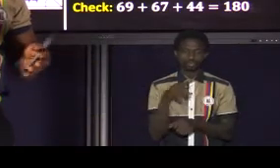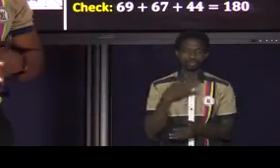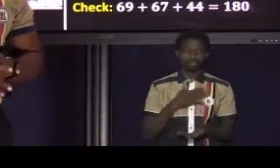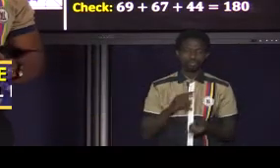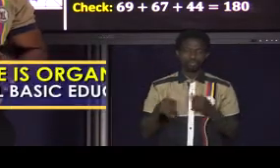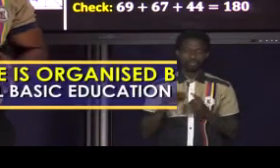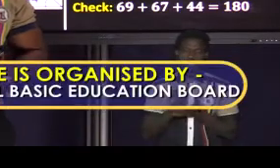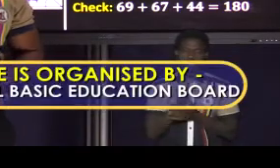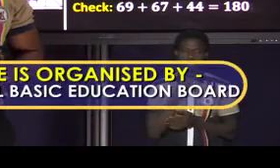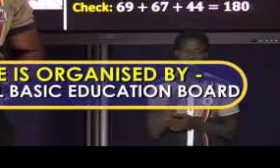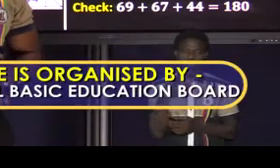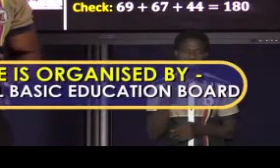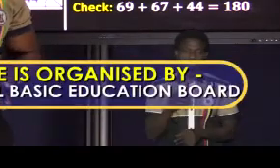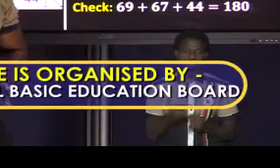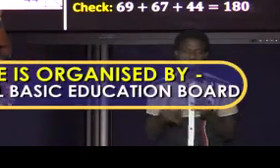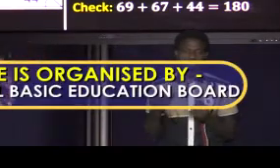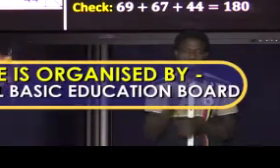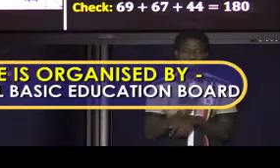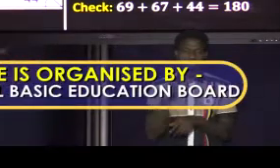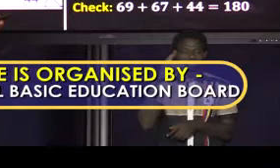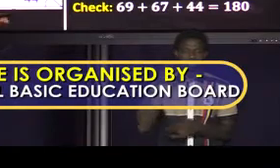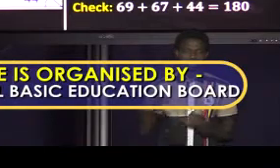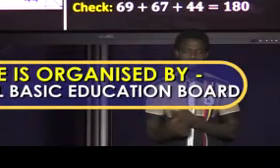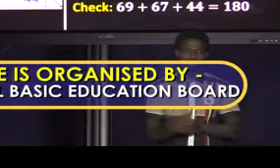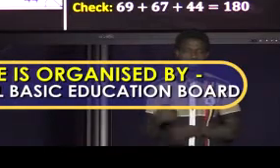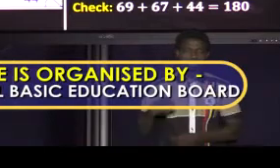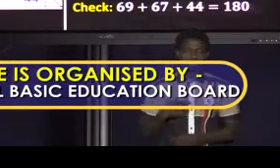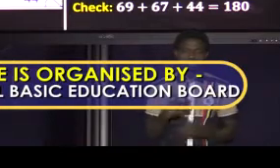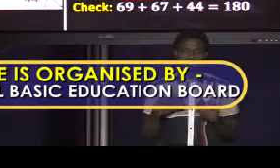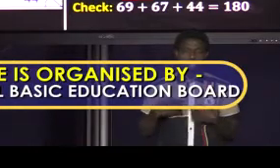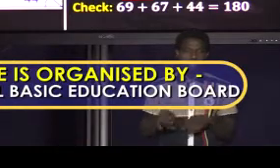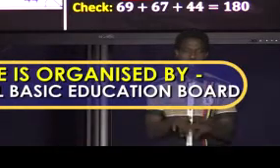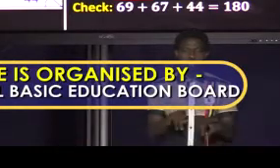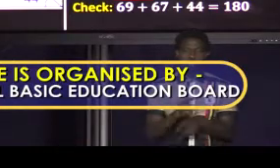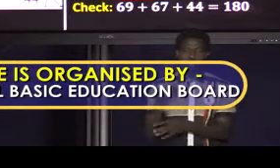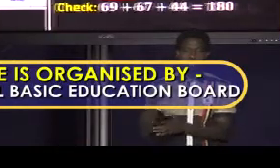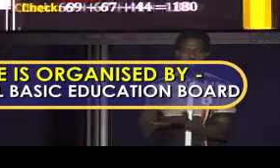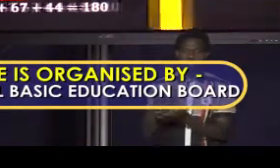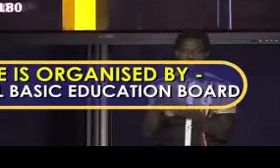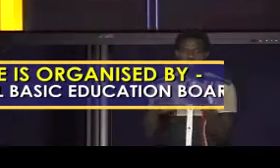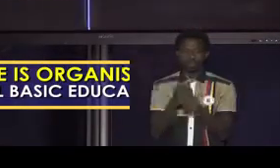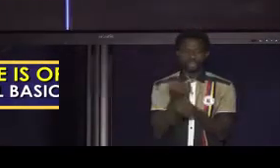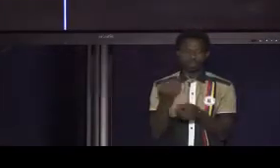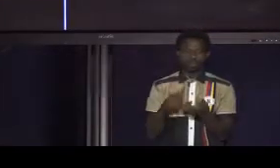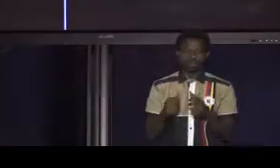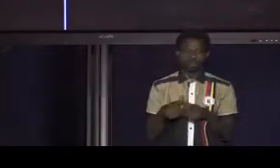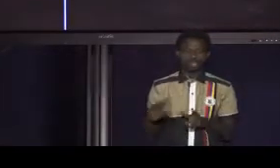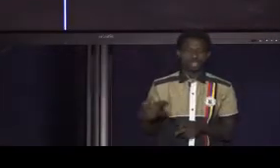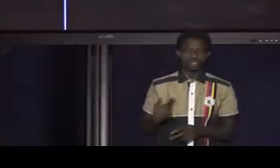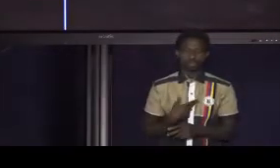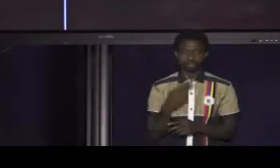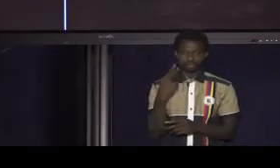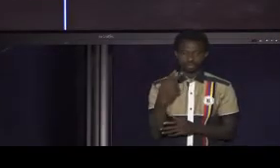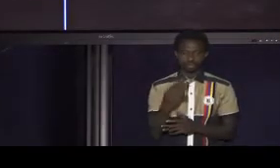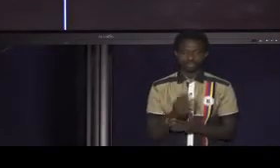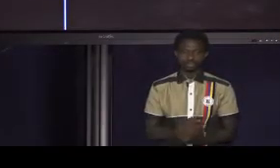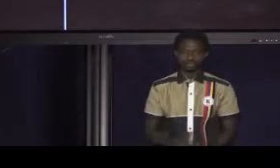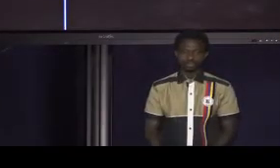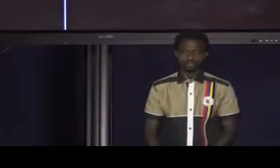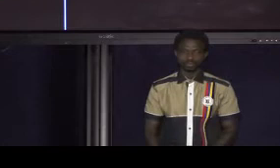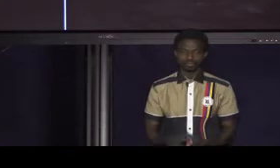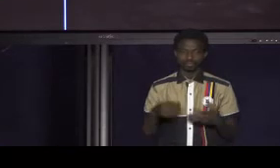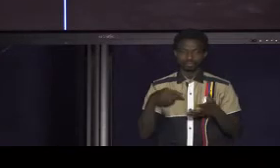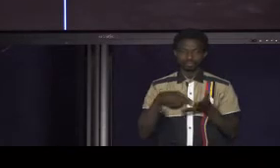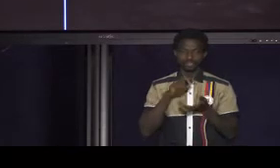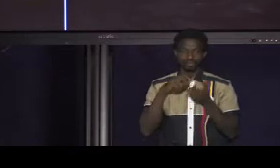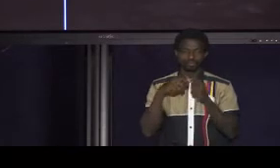that is not the end of the work for today. We have more variants of this type of problem. So let's see. This